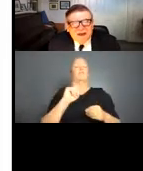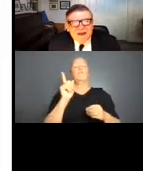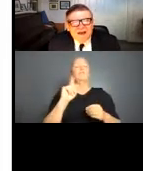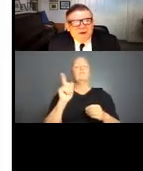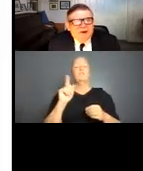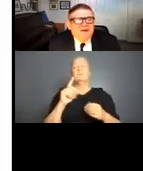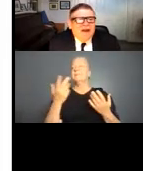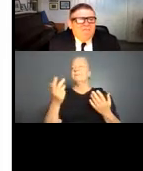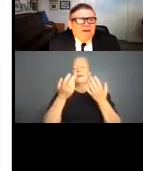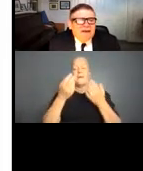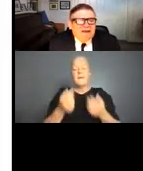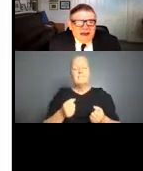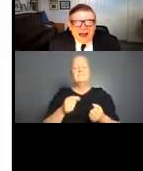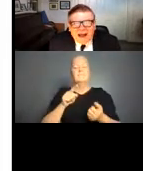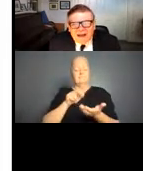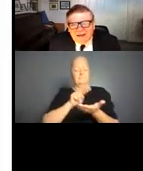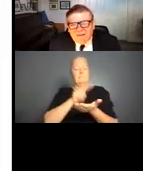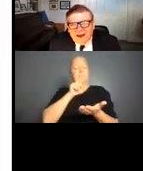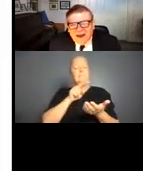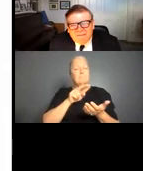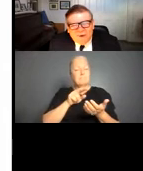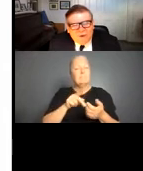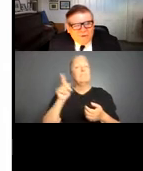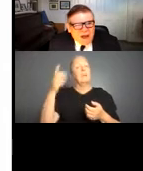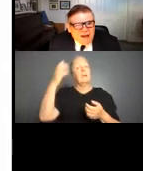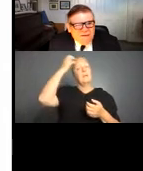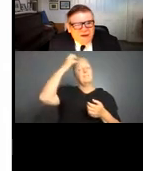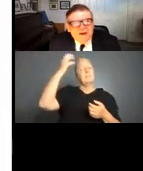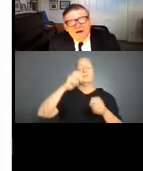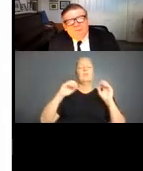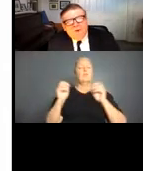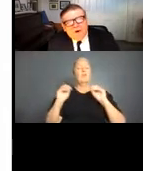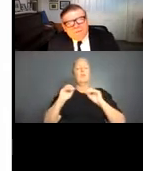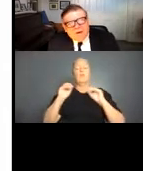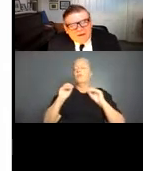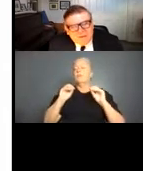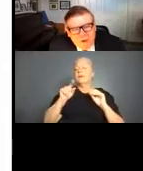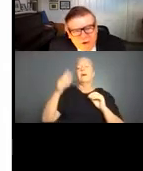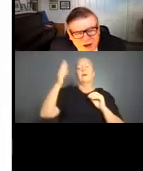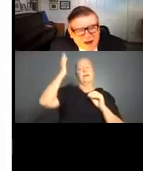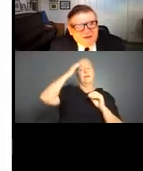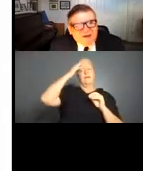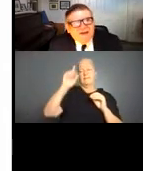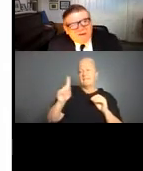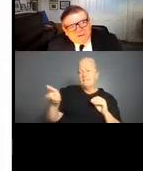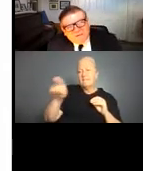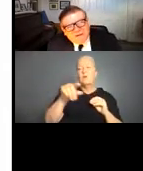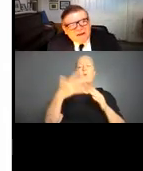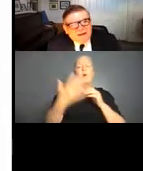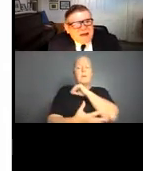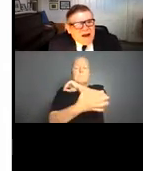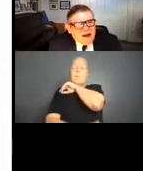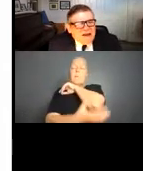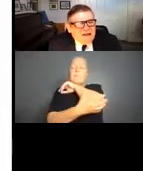systems because the government doesn't identify in many of the more populous, poorer countries, or